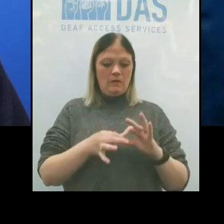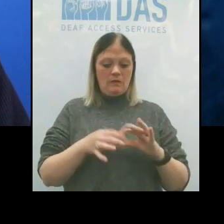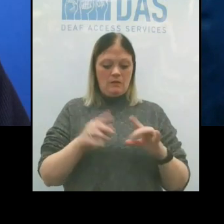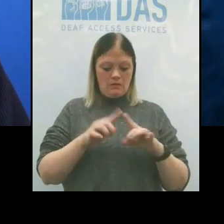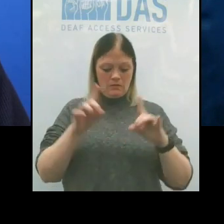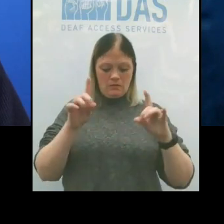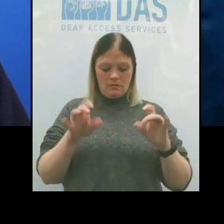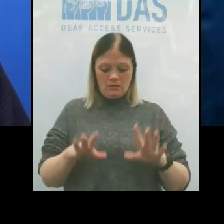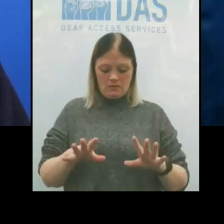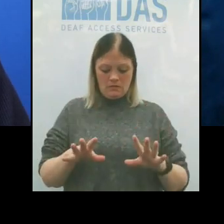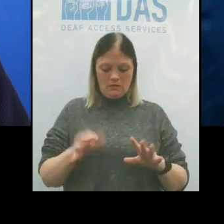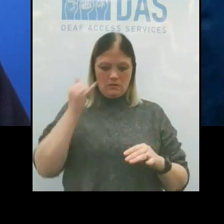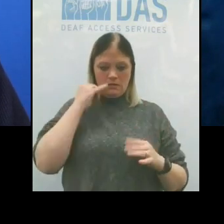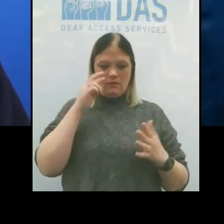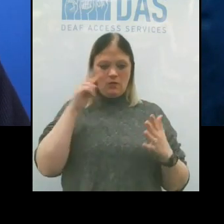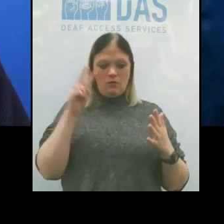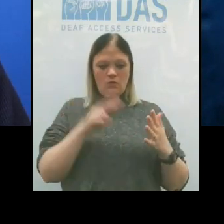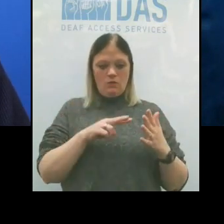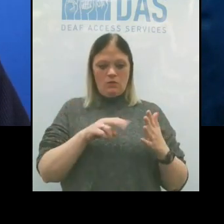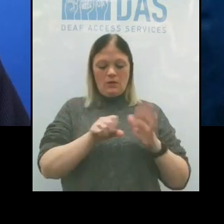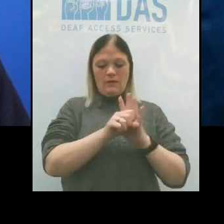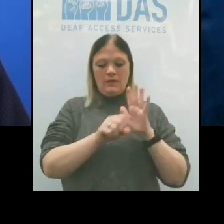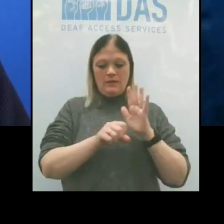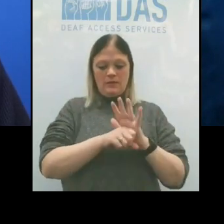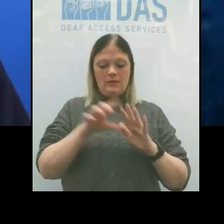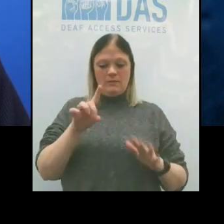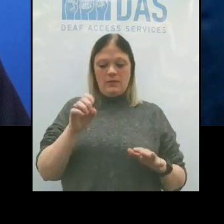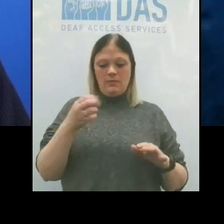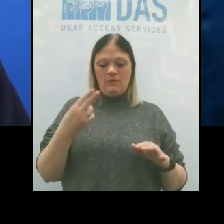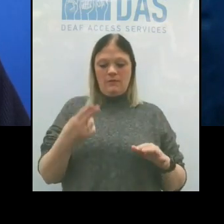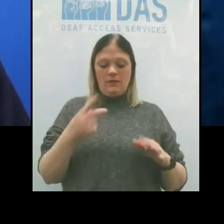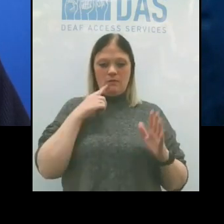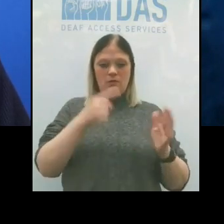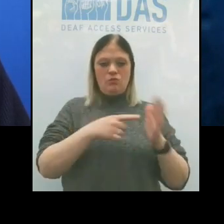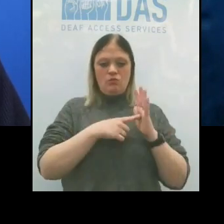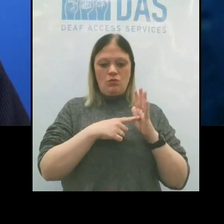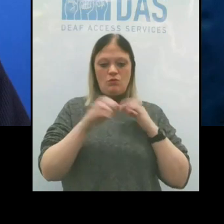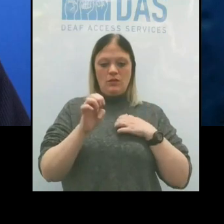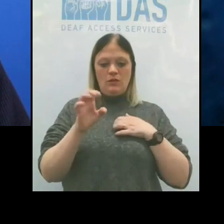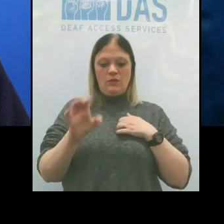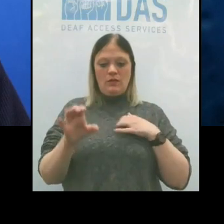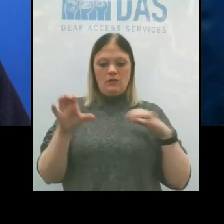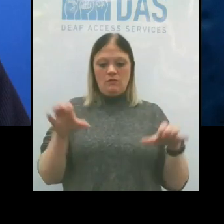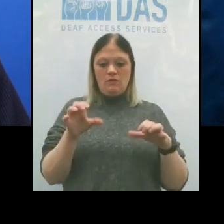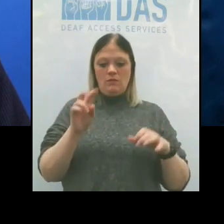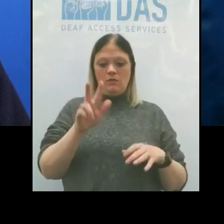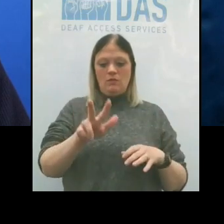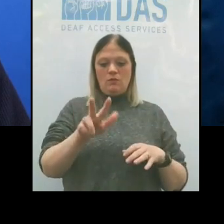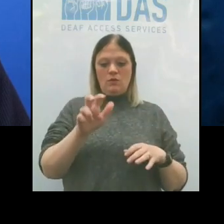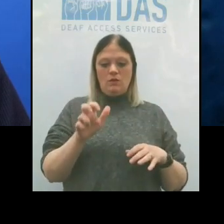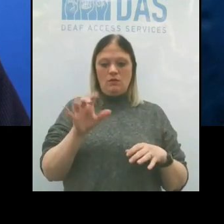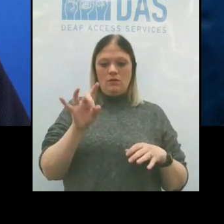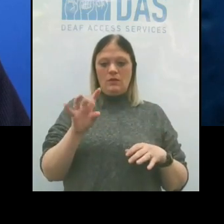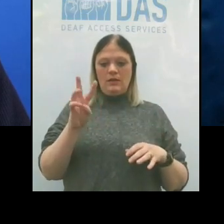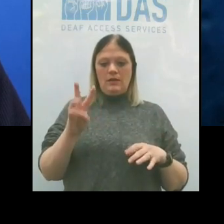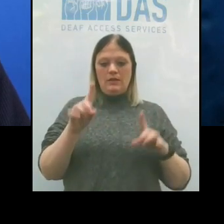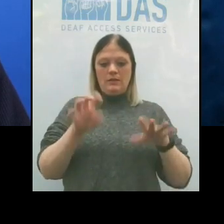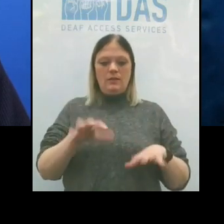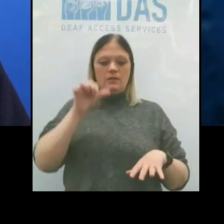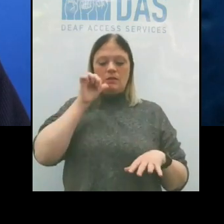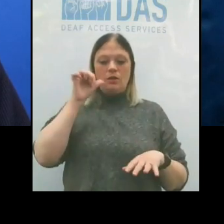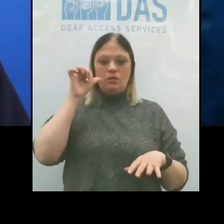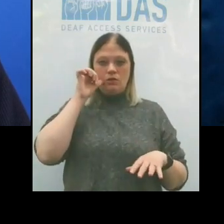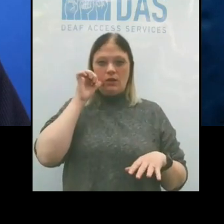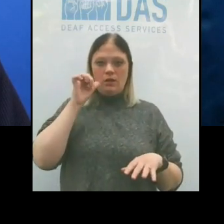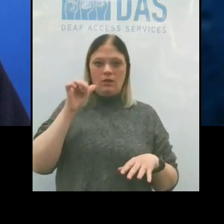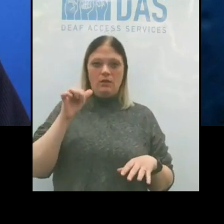testing. If you look on the State Department of Health website, it shows that Erie County performed 386 tests yesterday,